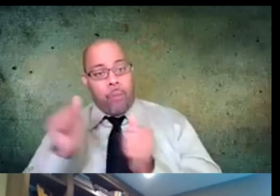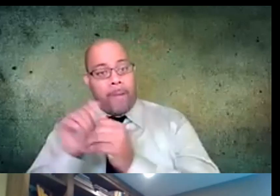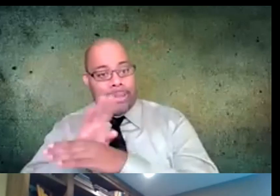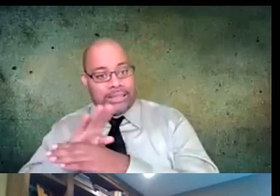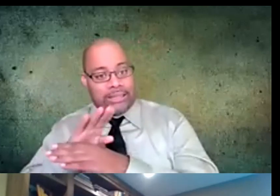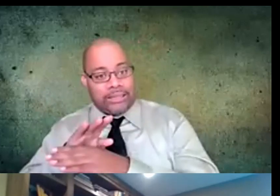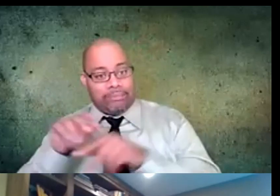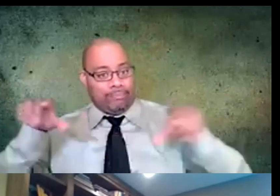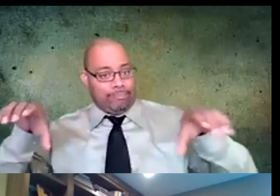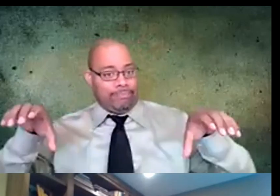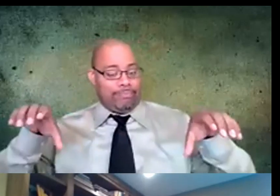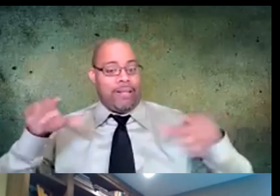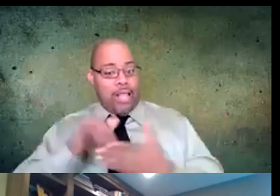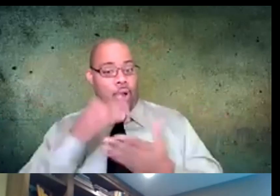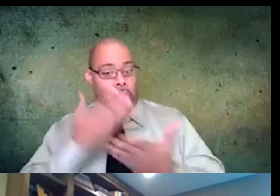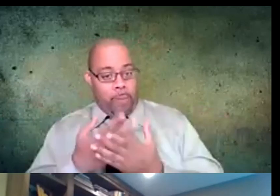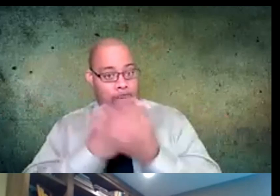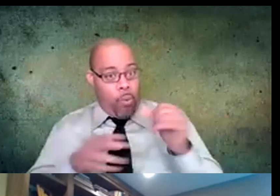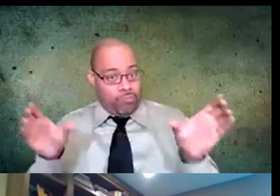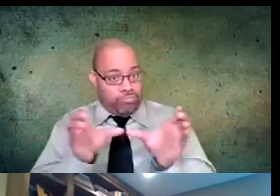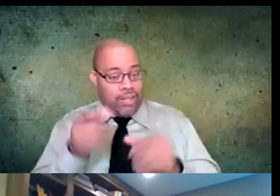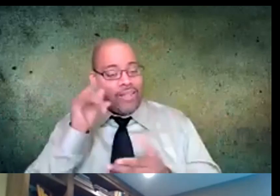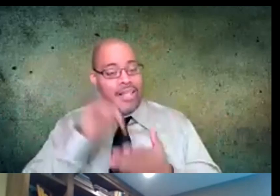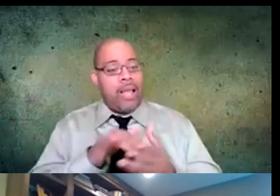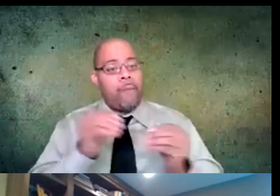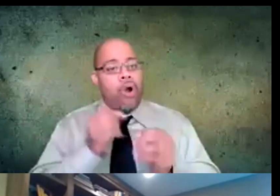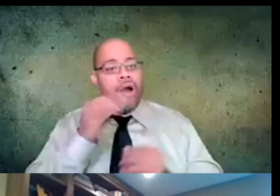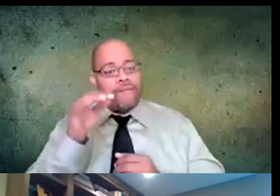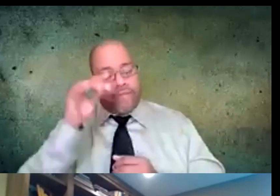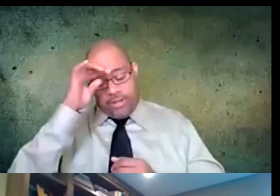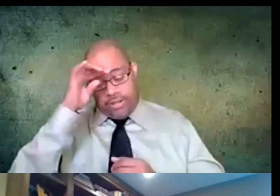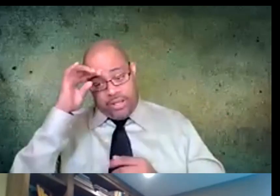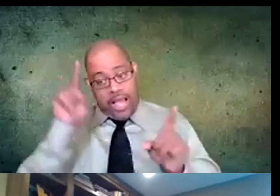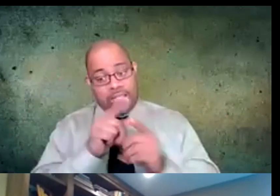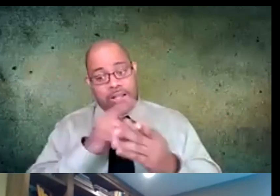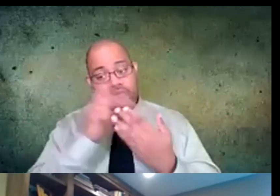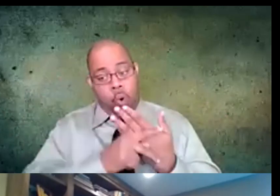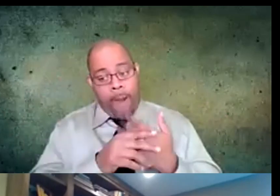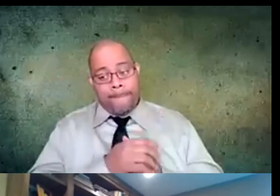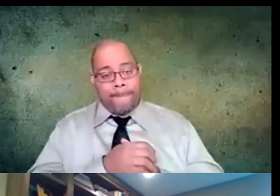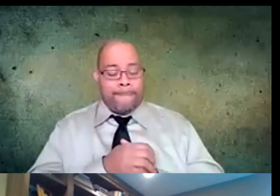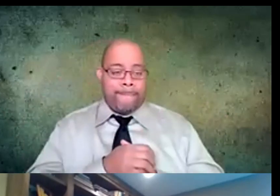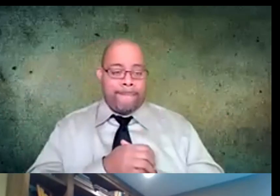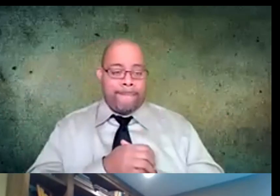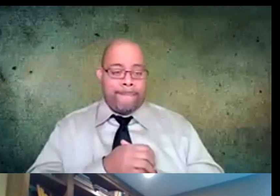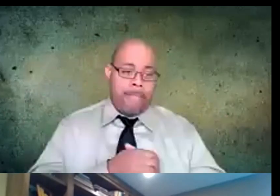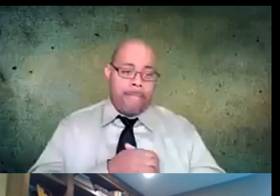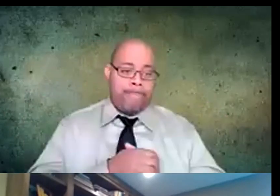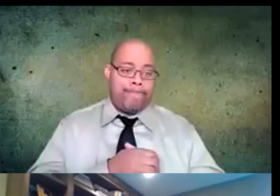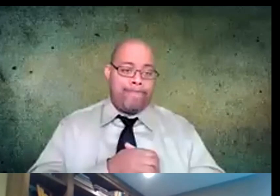acumen. That'll be very good. But if you think more of as a program, a head of